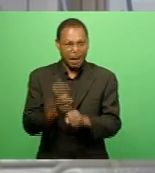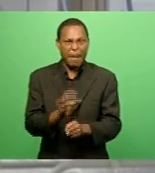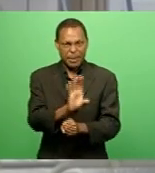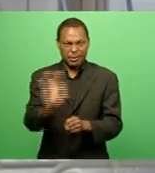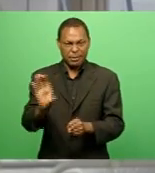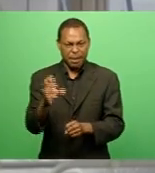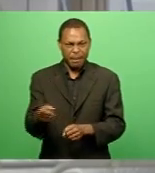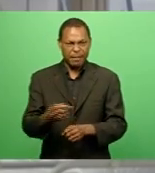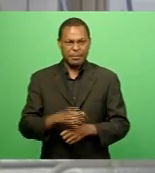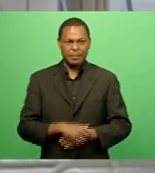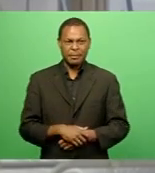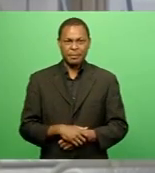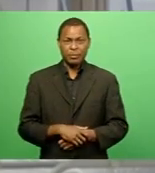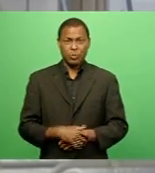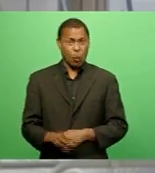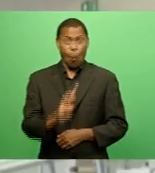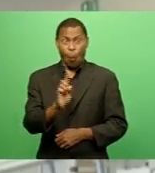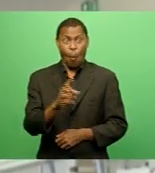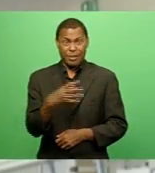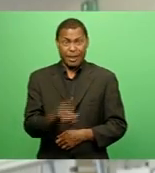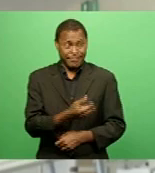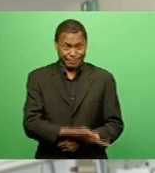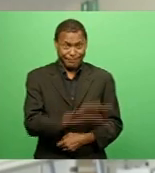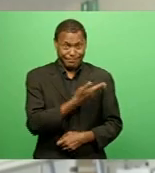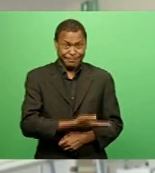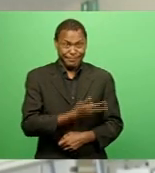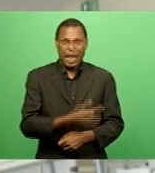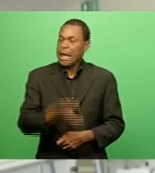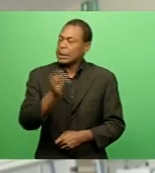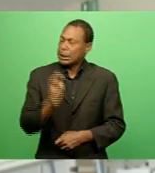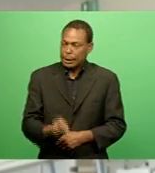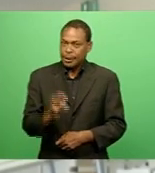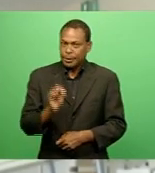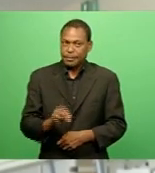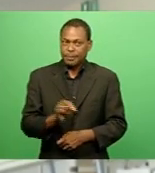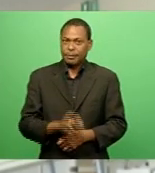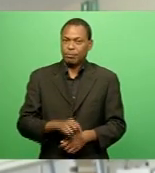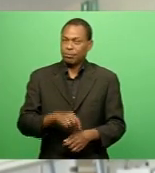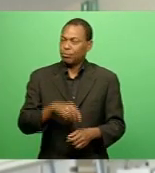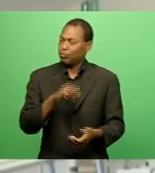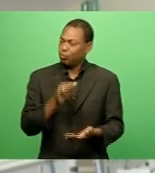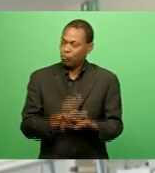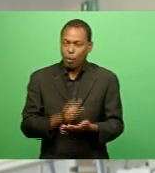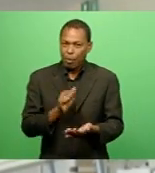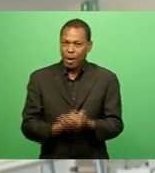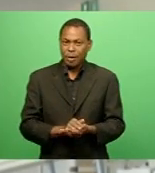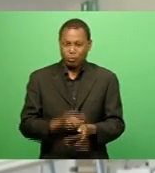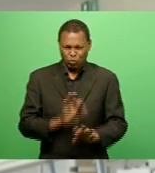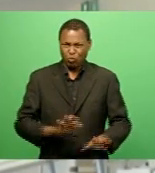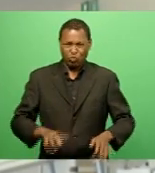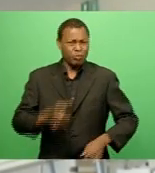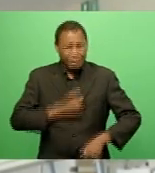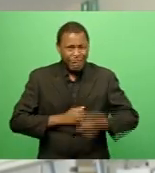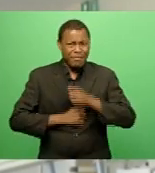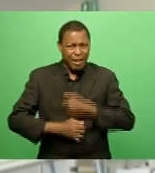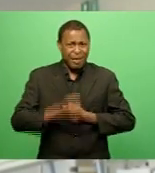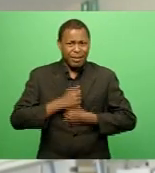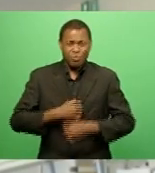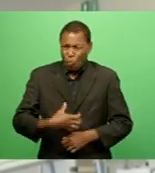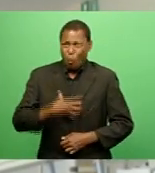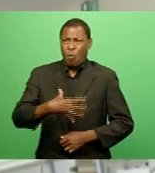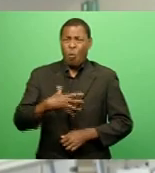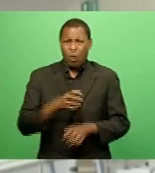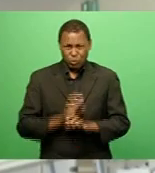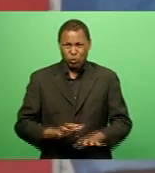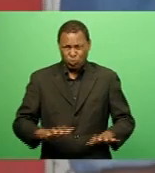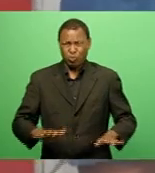And it's what you guys really needed. Your children, they're suffering, and there's more children out there than